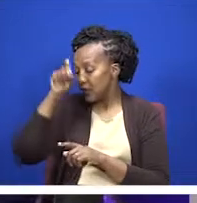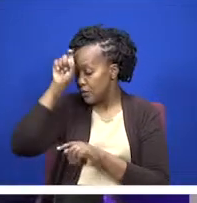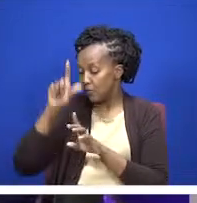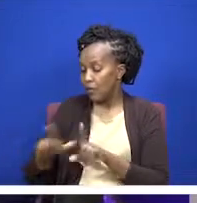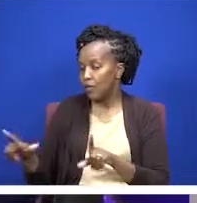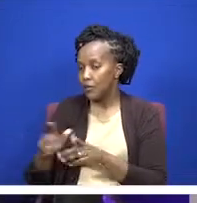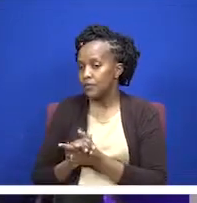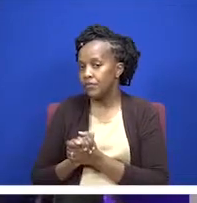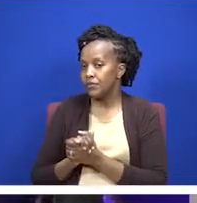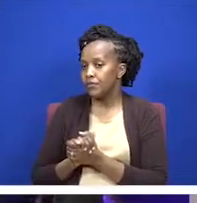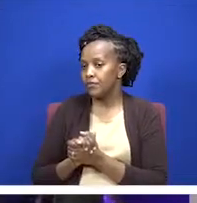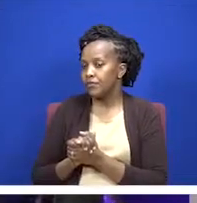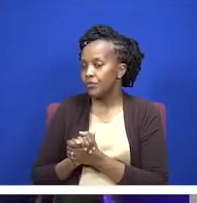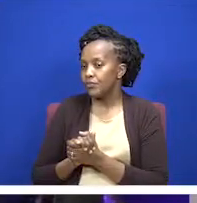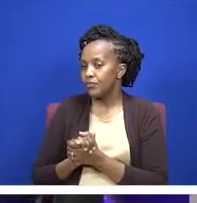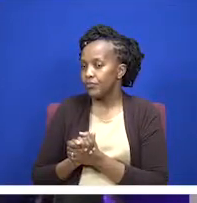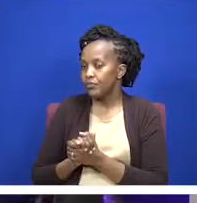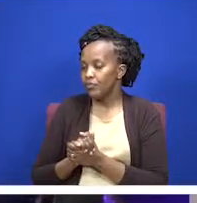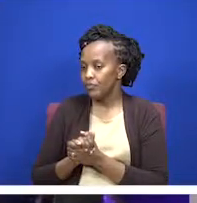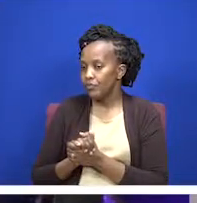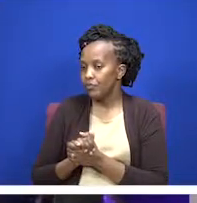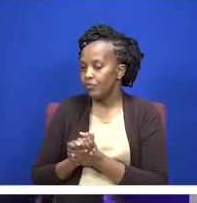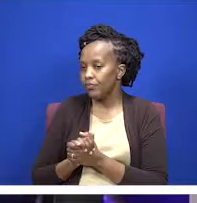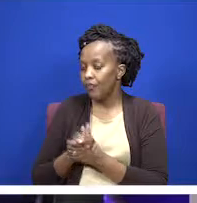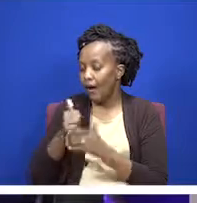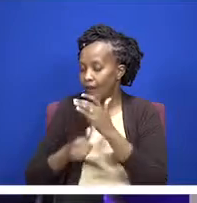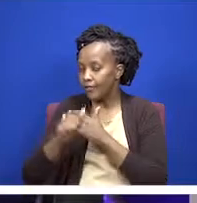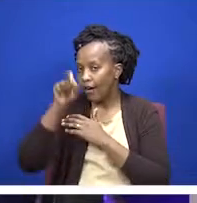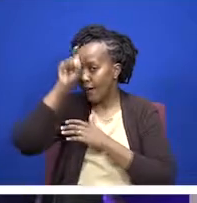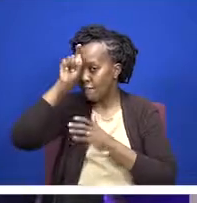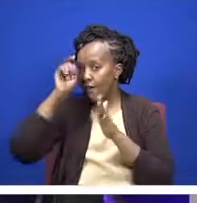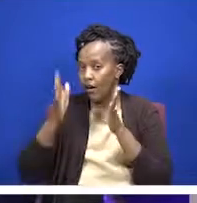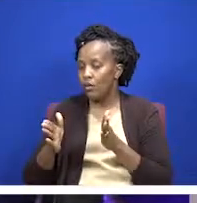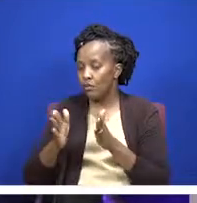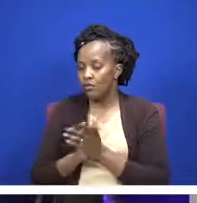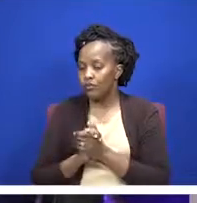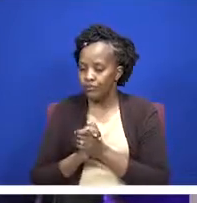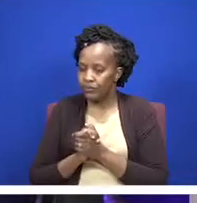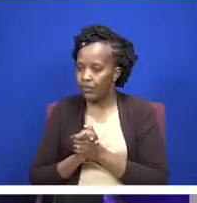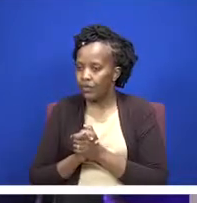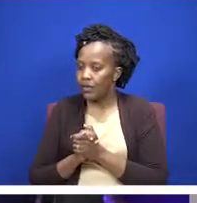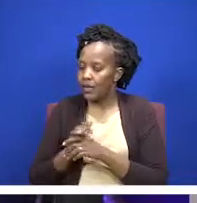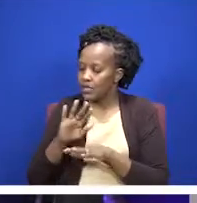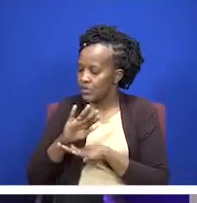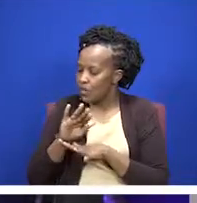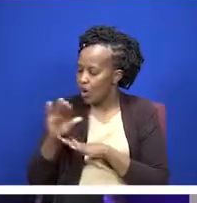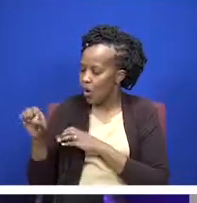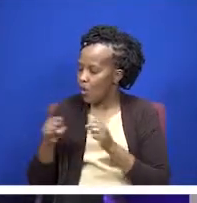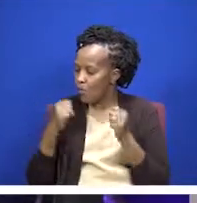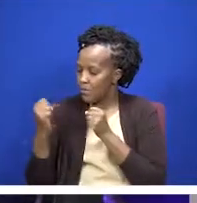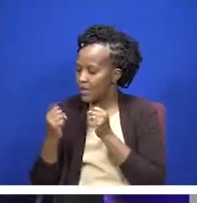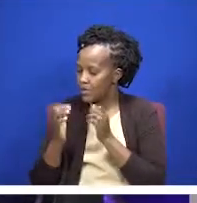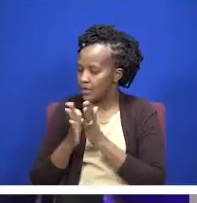evil ruler who is the Pharaoh, he delivered them with his mighty power. So we can say that he's almighty and